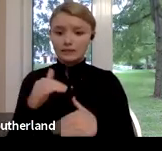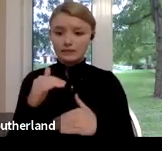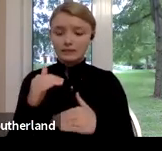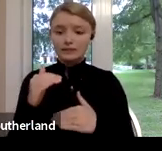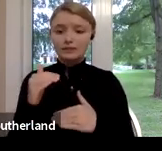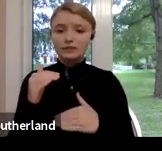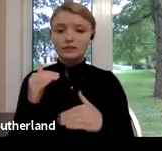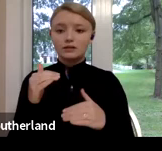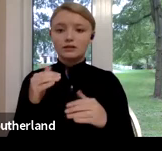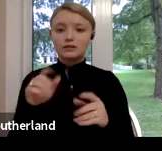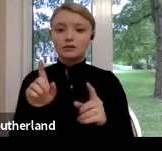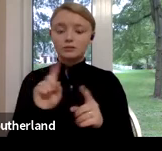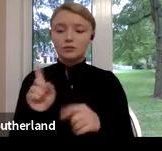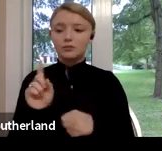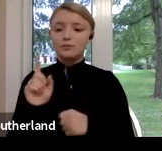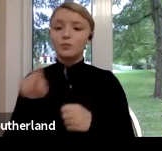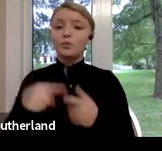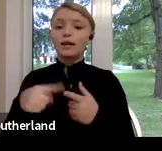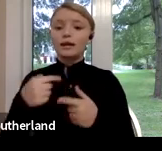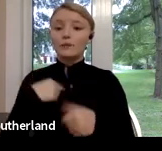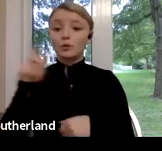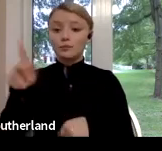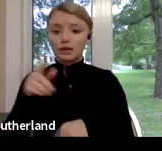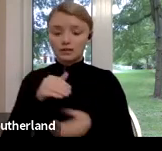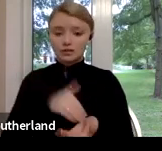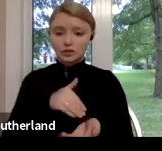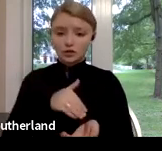as to when I would go back to the doctor.